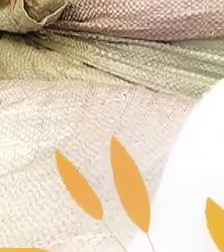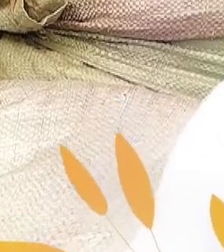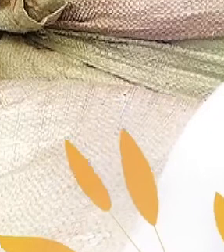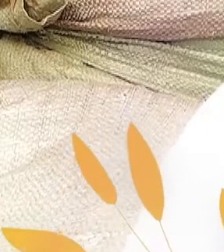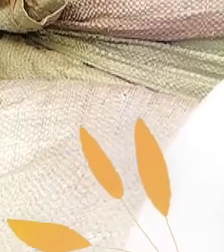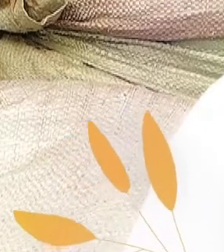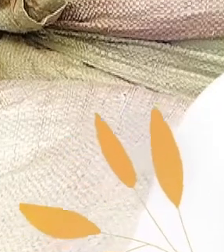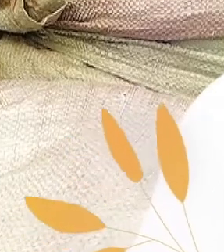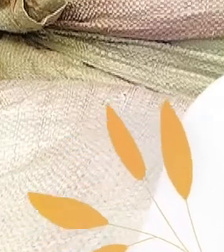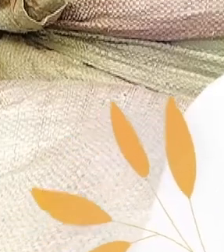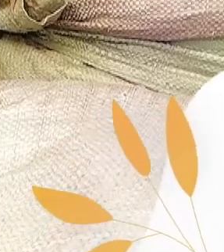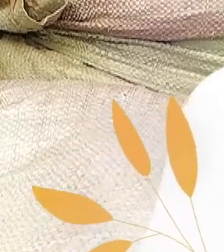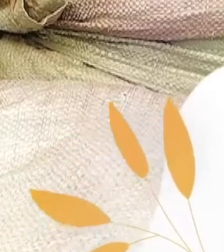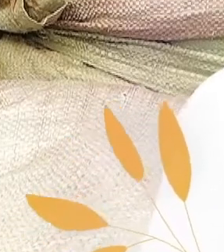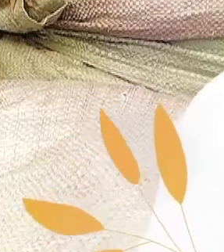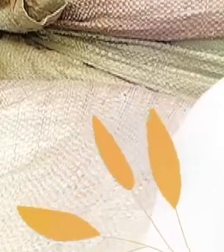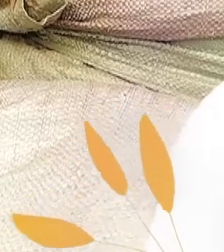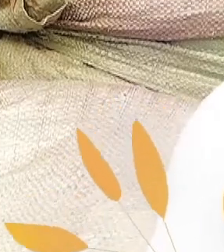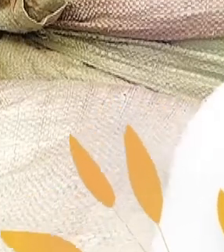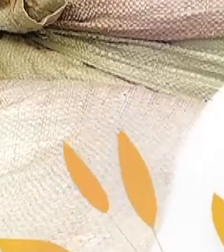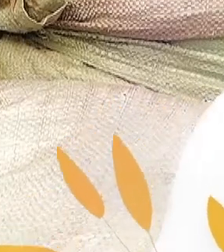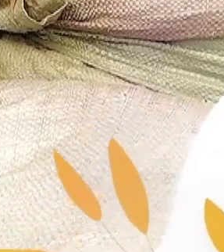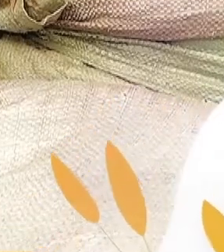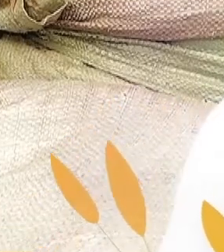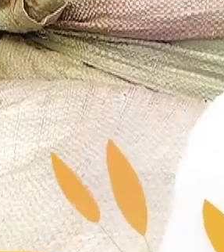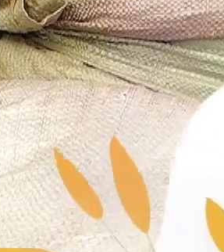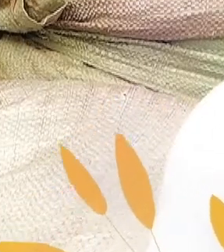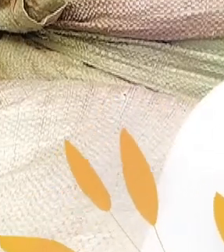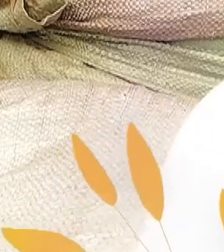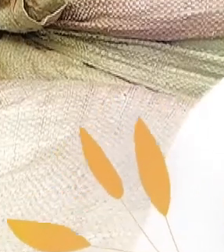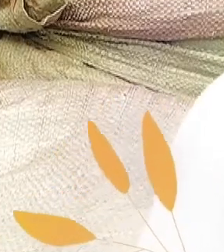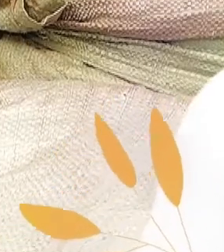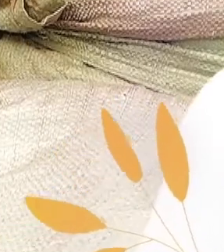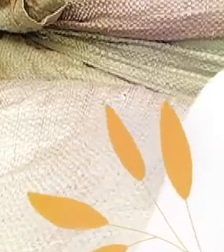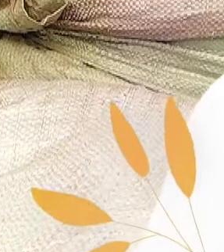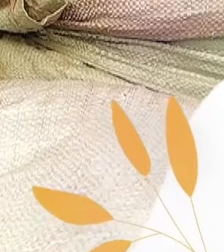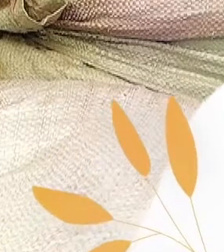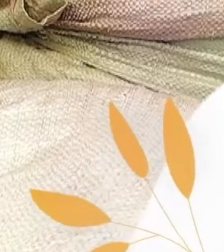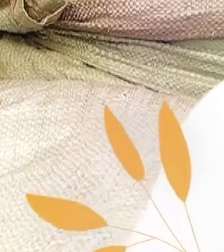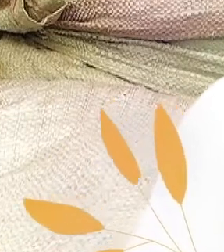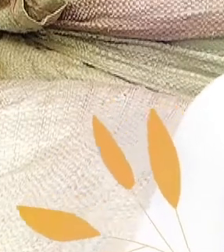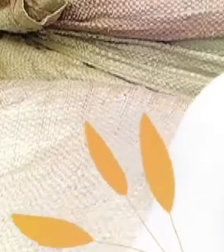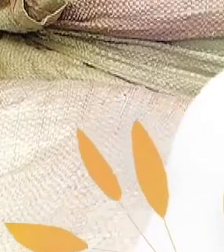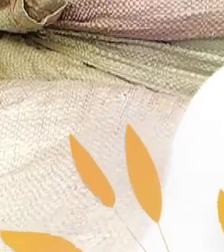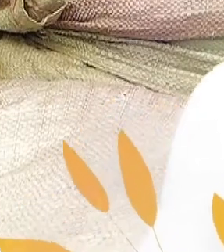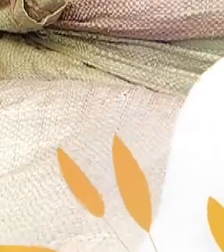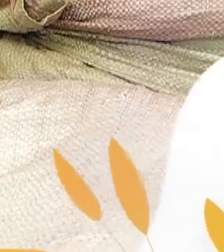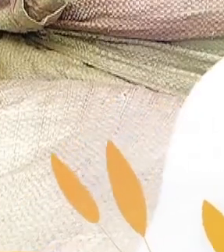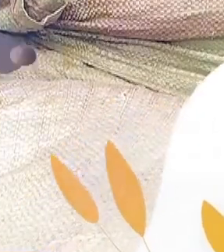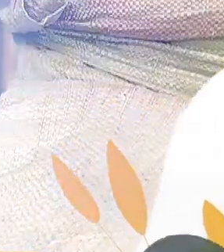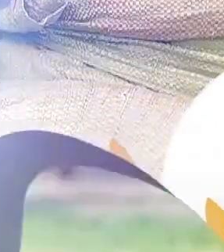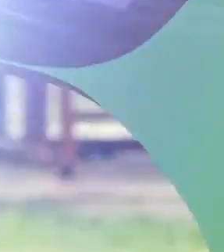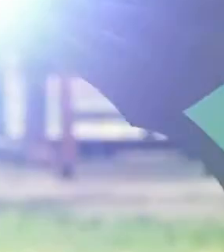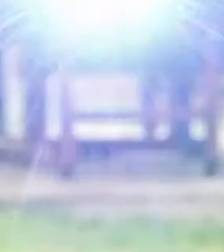in. And that's the goal. We want to live a better world than we found. Because at the rate we are going, it's